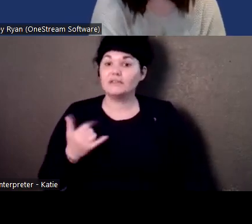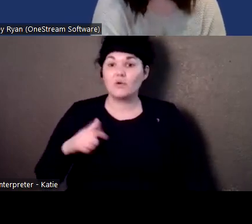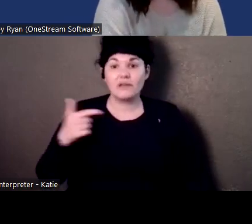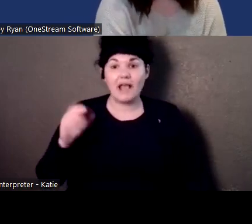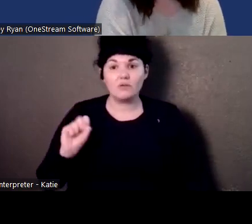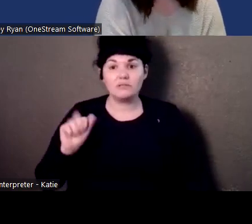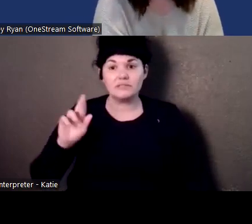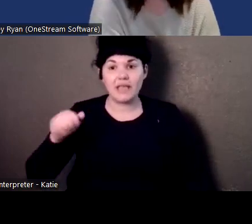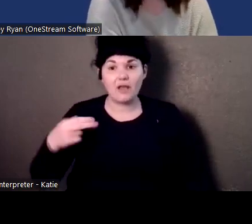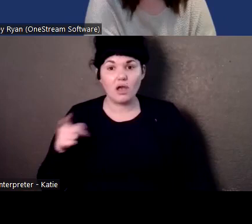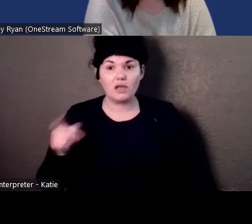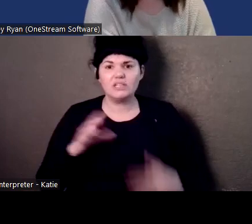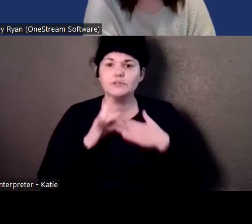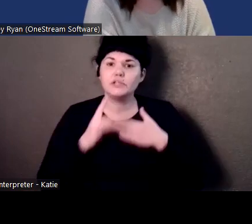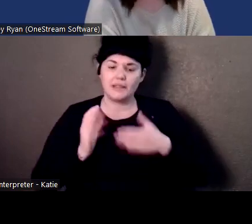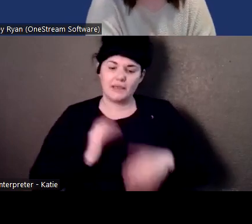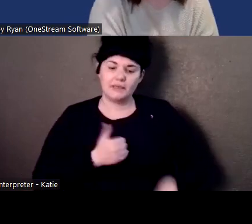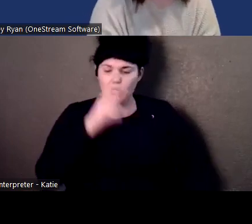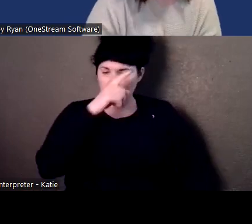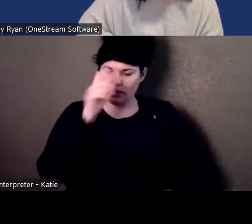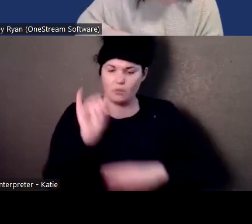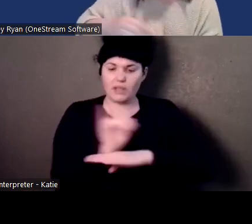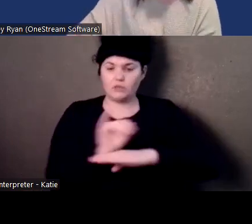leads up our summer internship program, where she can tell you more.